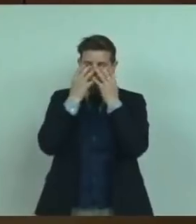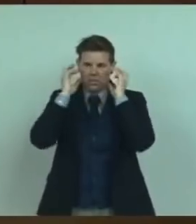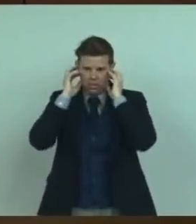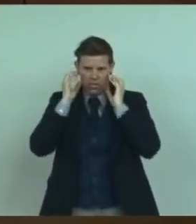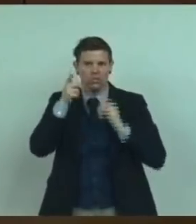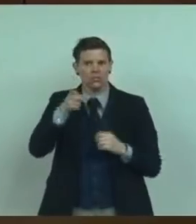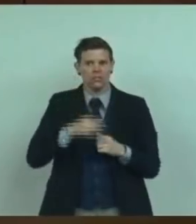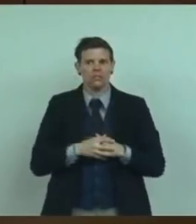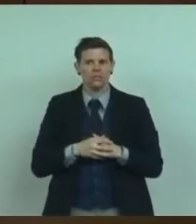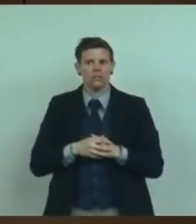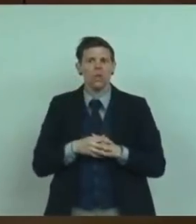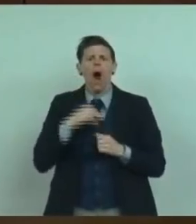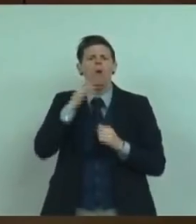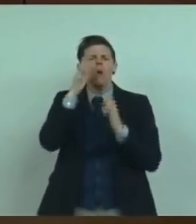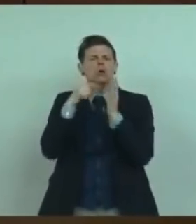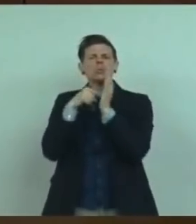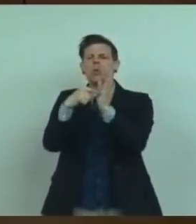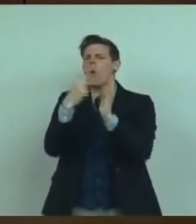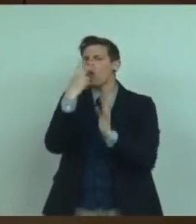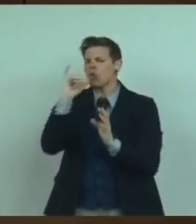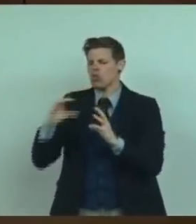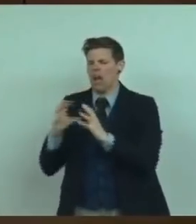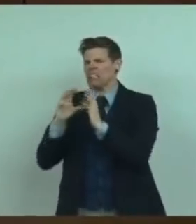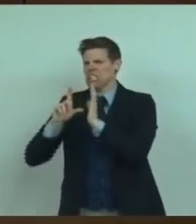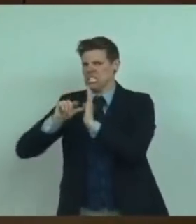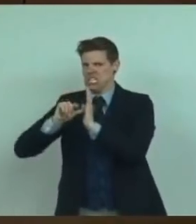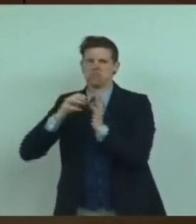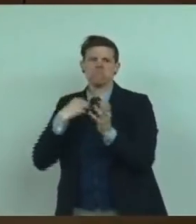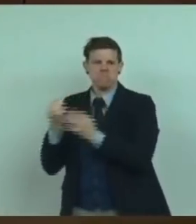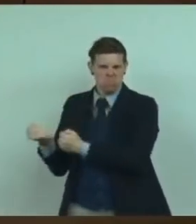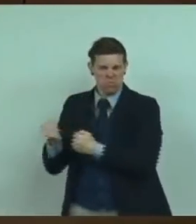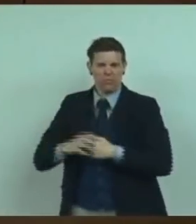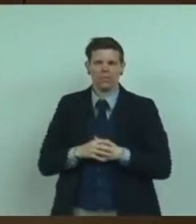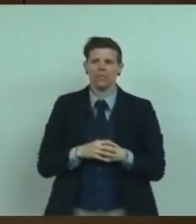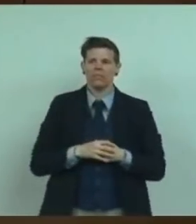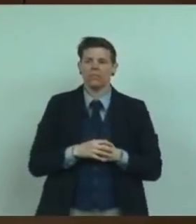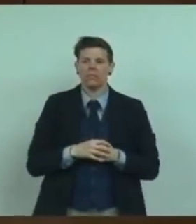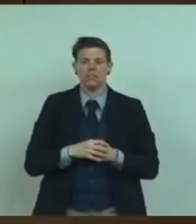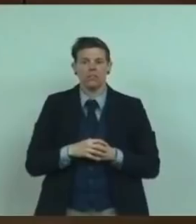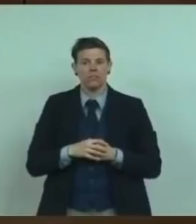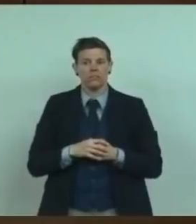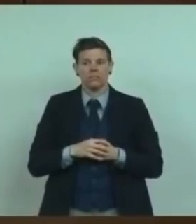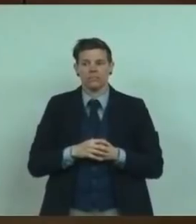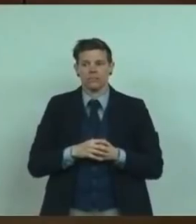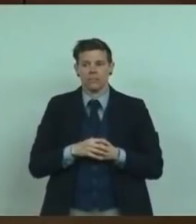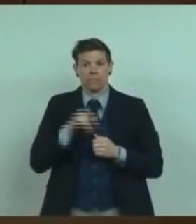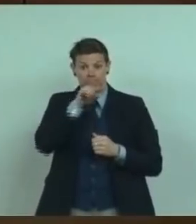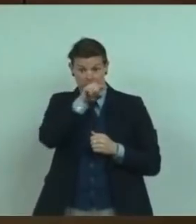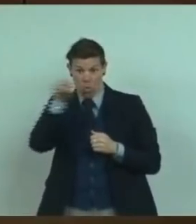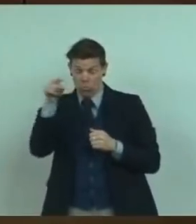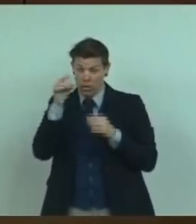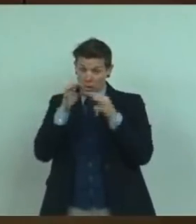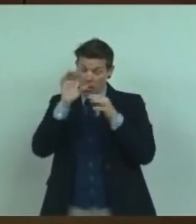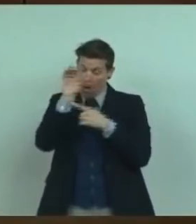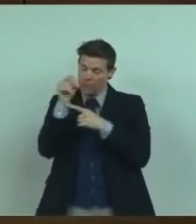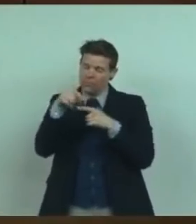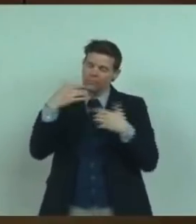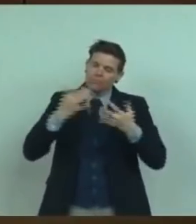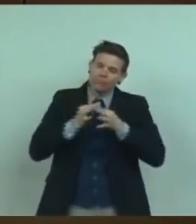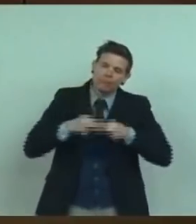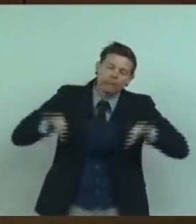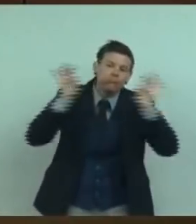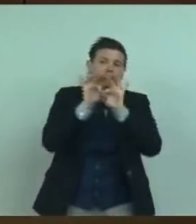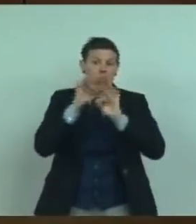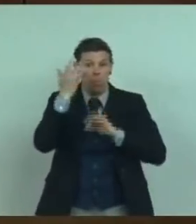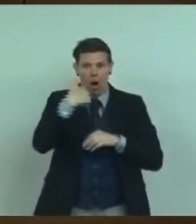What's critical is any number of companies are working and leaning in to make any number of pieces of this personal protective